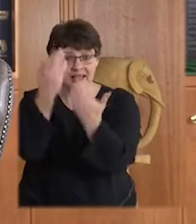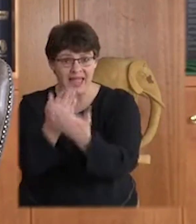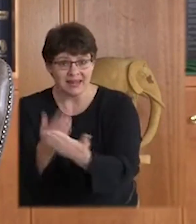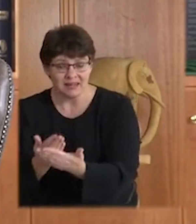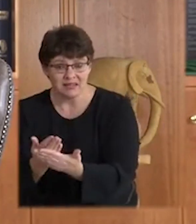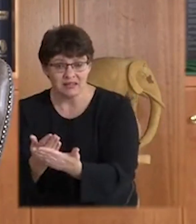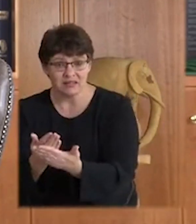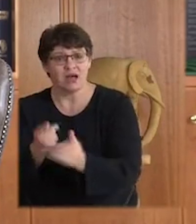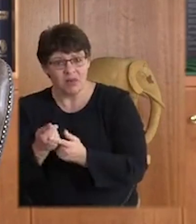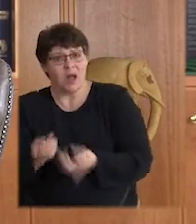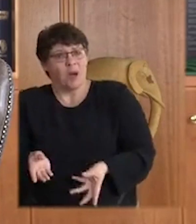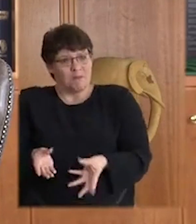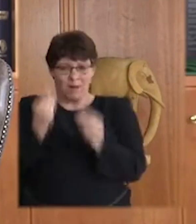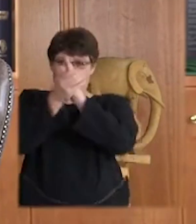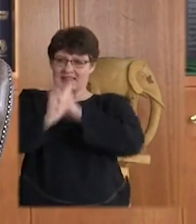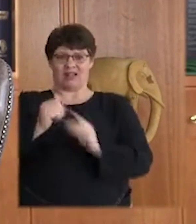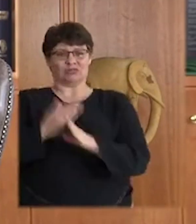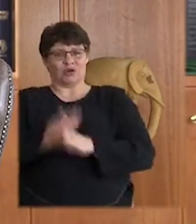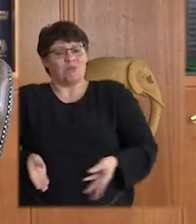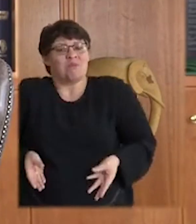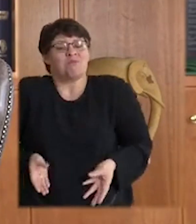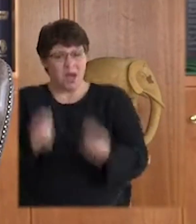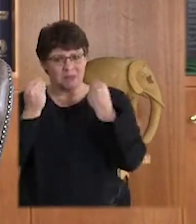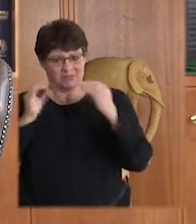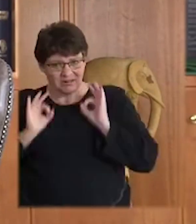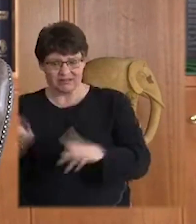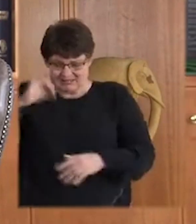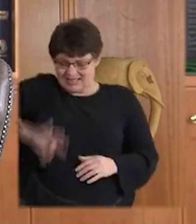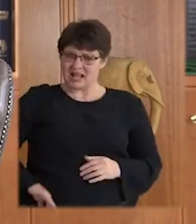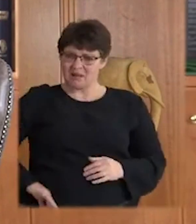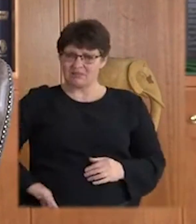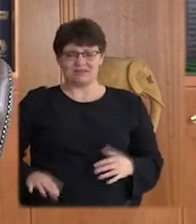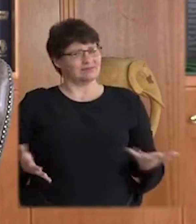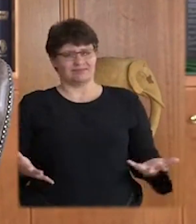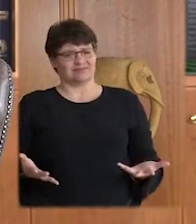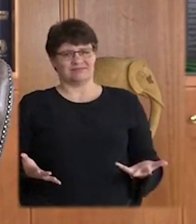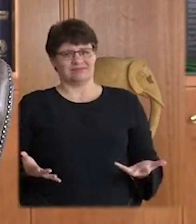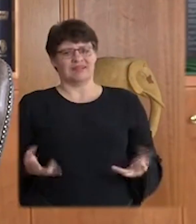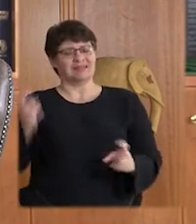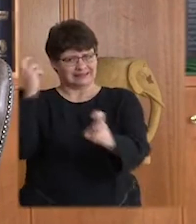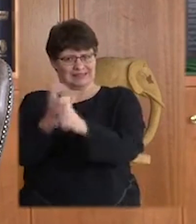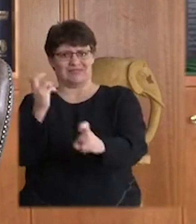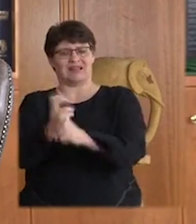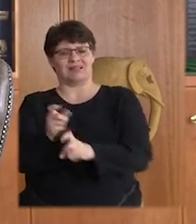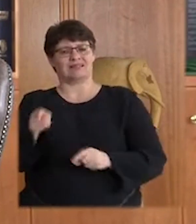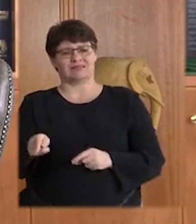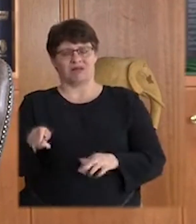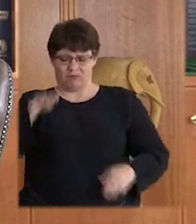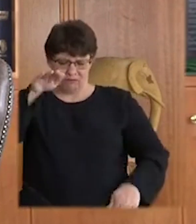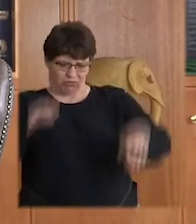of gaining useful skills, and of finding a job are much harder and much smaller.